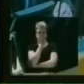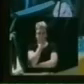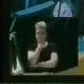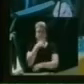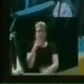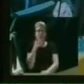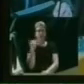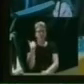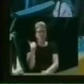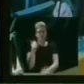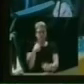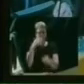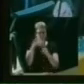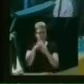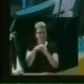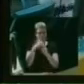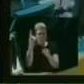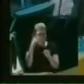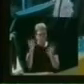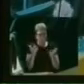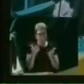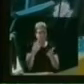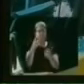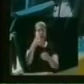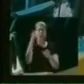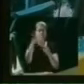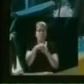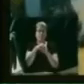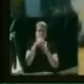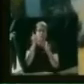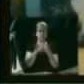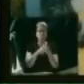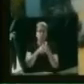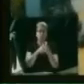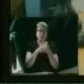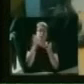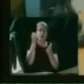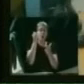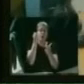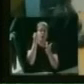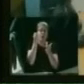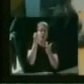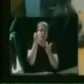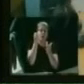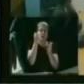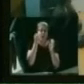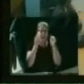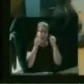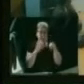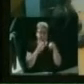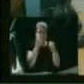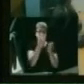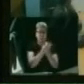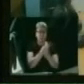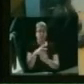So remind me again what I'm voting for. You're voting to, yes is to approve, no is to disapprove.